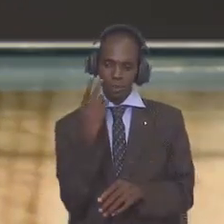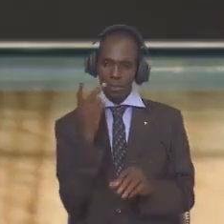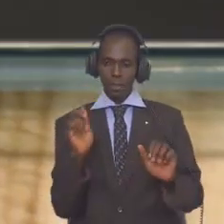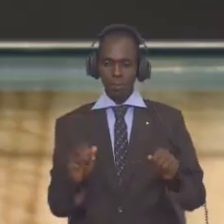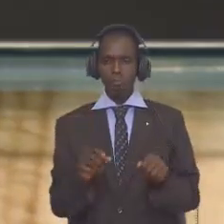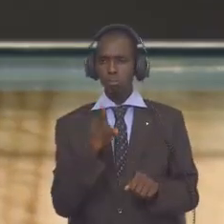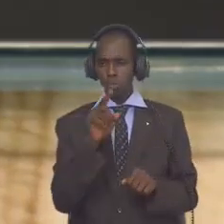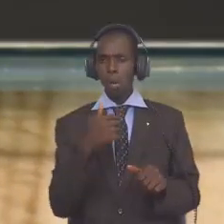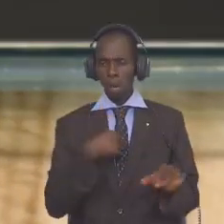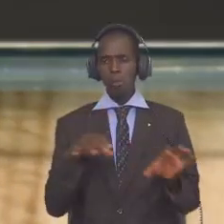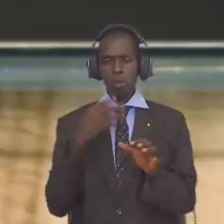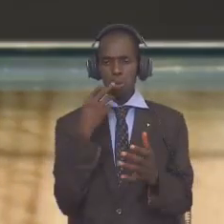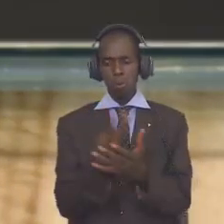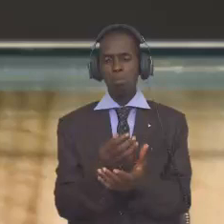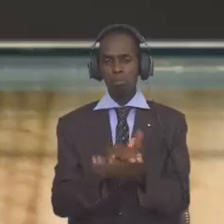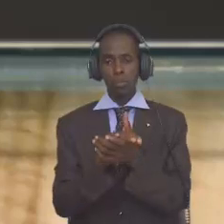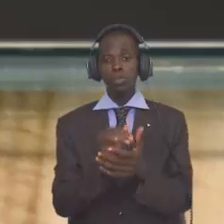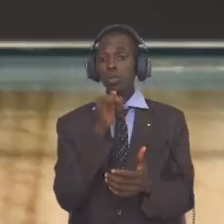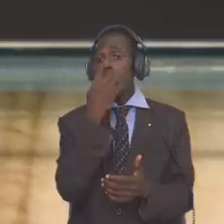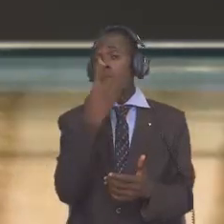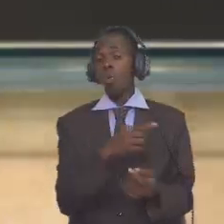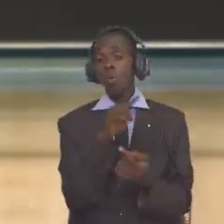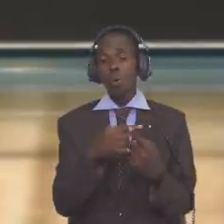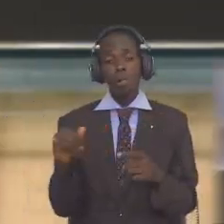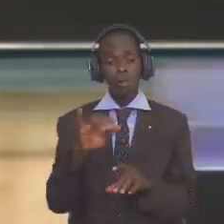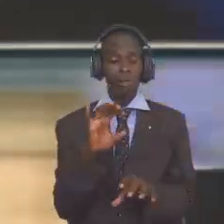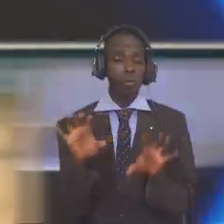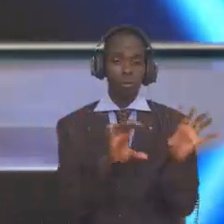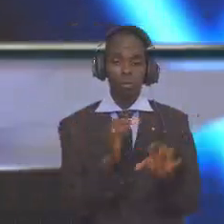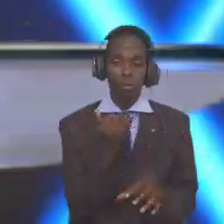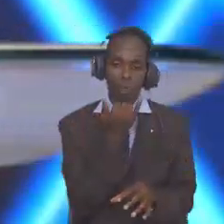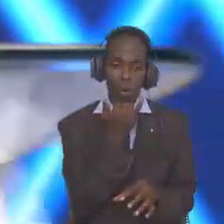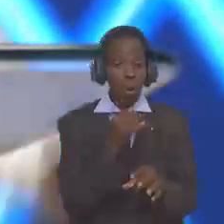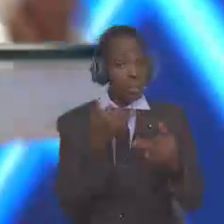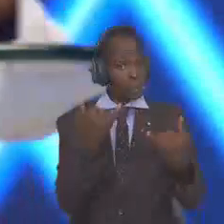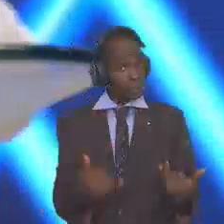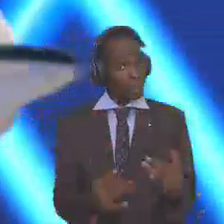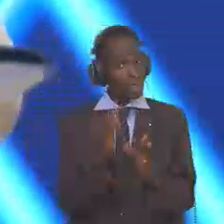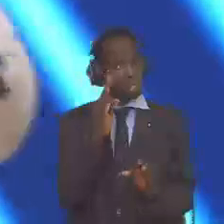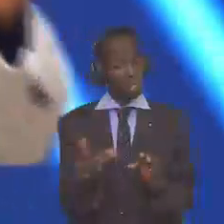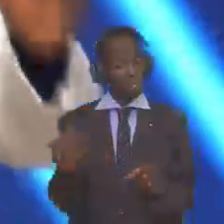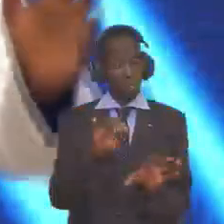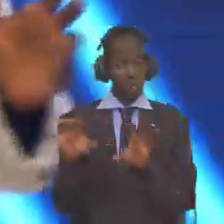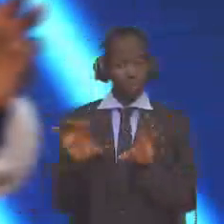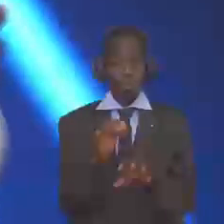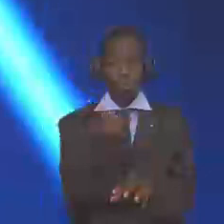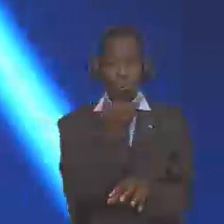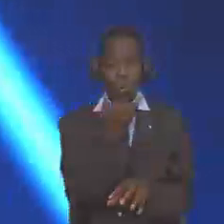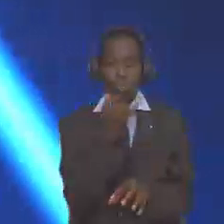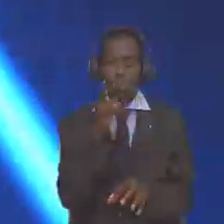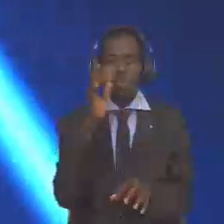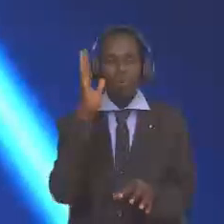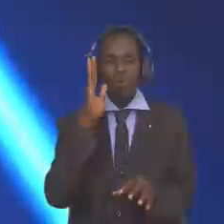You've done well. Not only when they do wrong, now when they do wrong, you will instruct